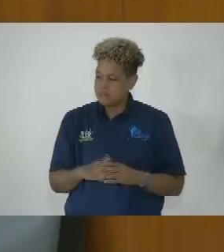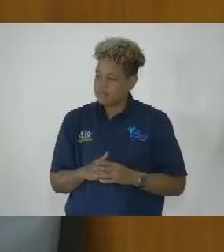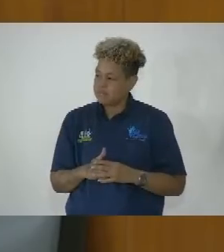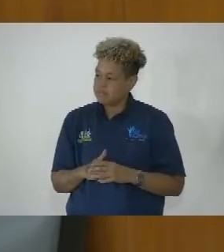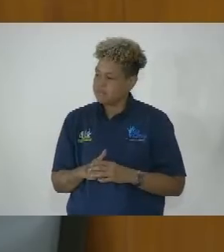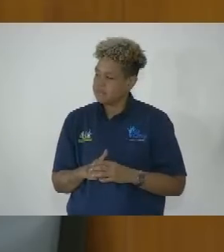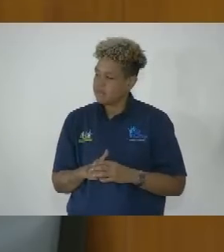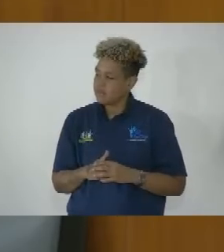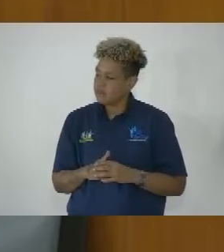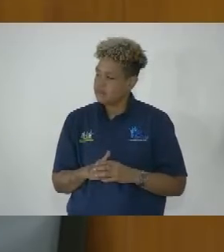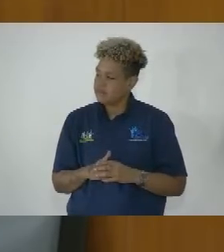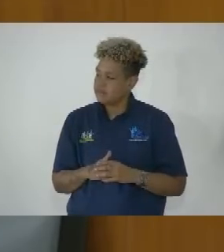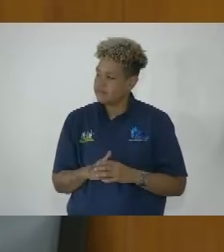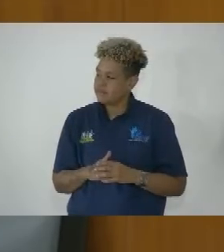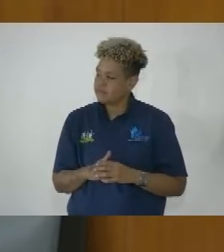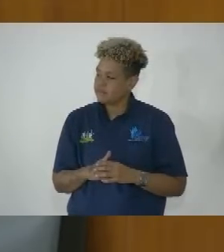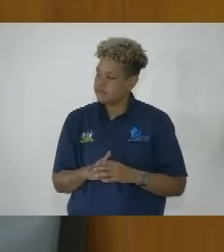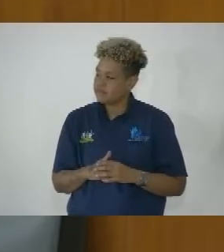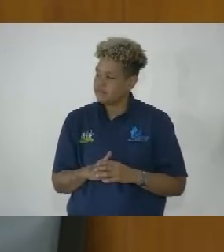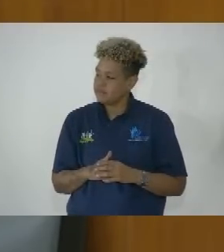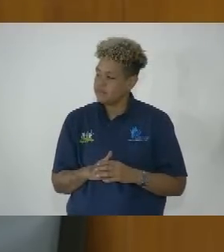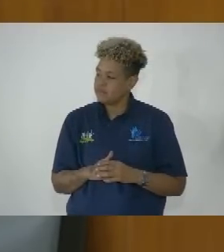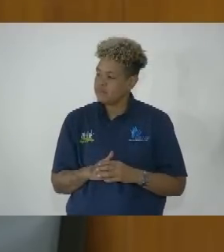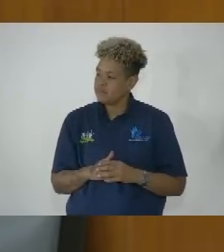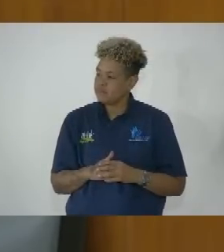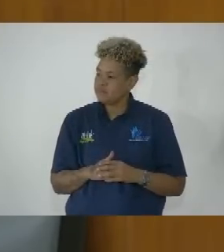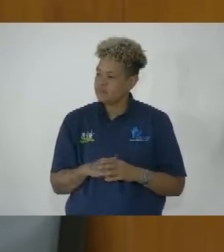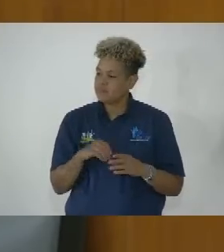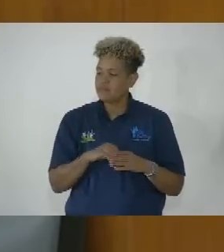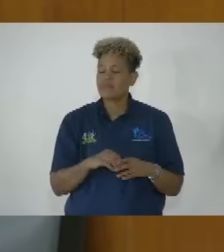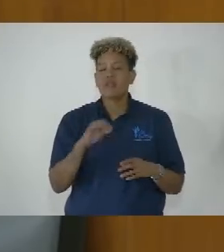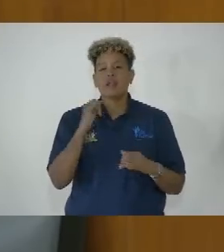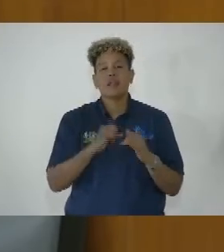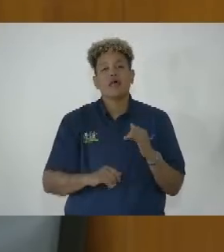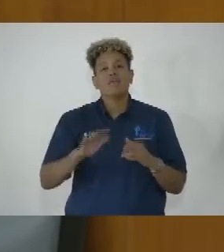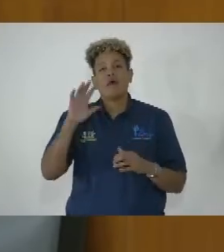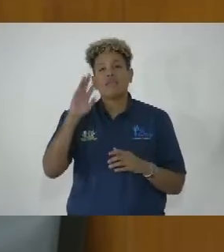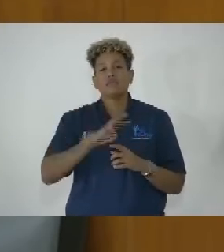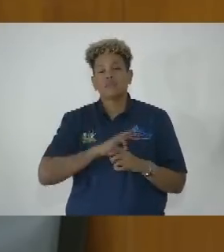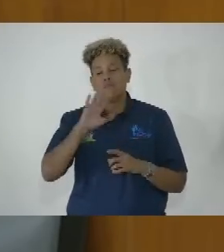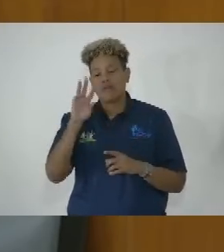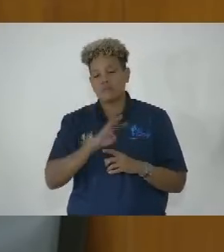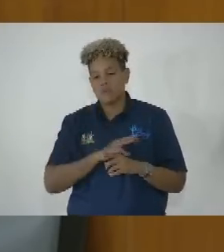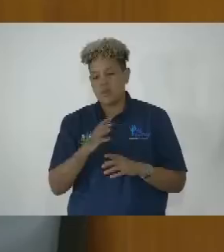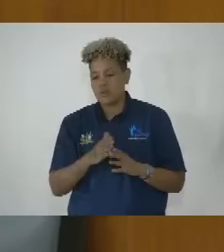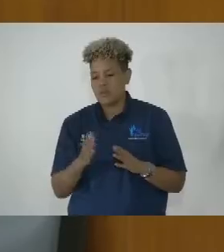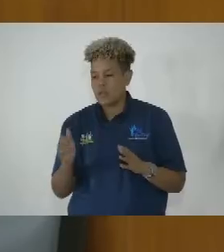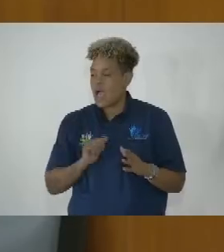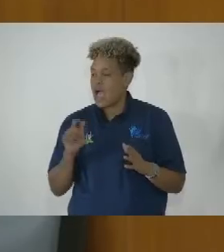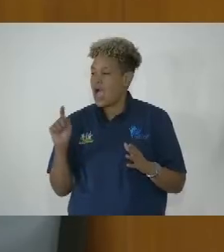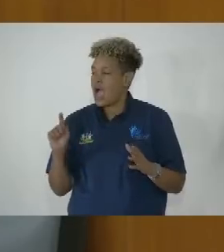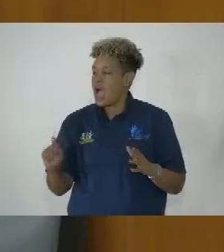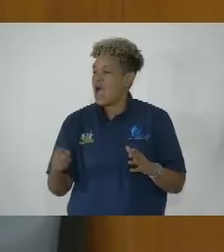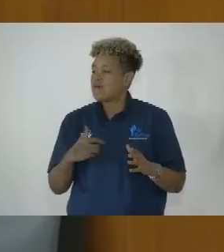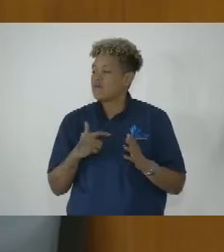And in the last probably 5-6 months, I have had